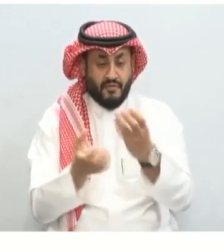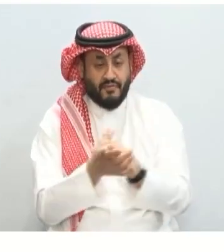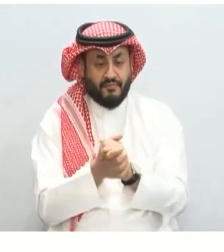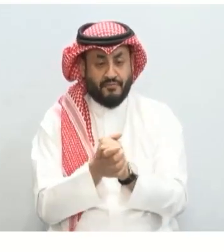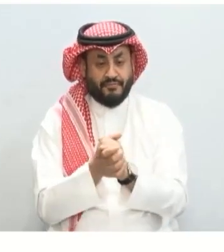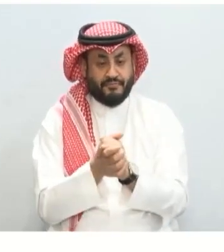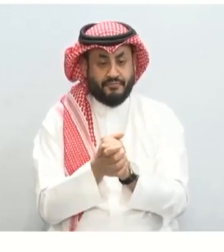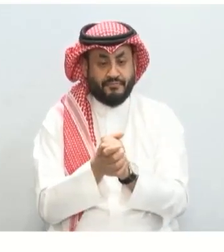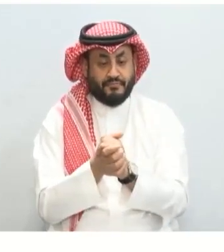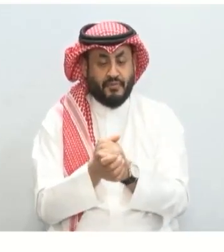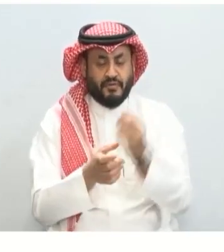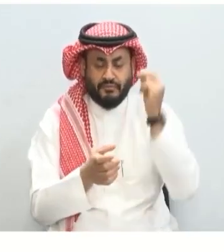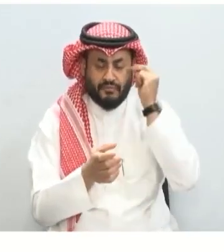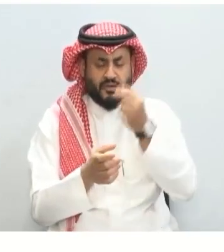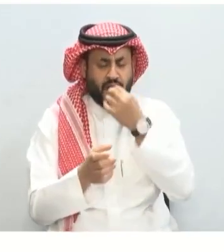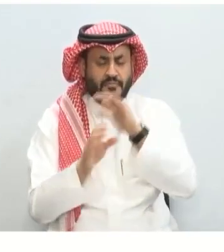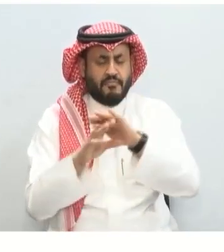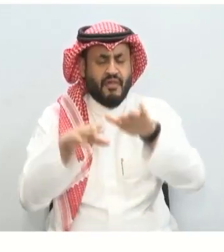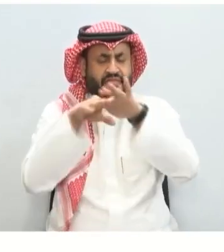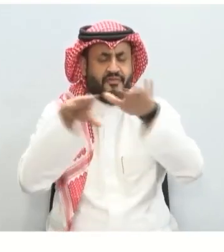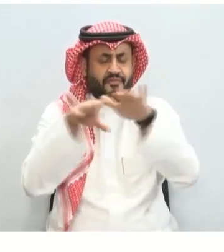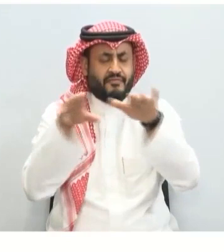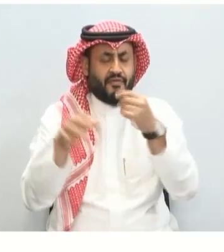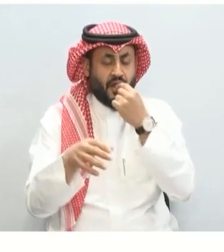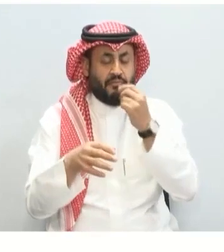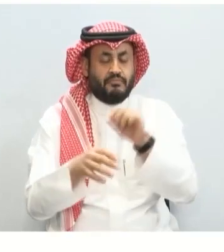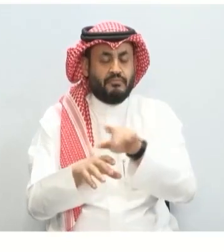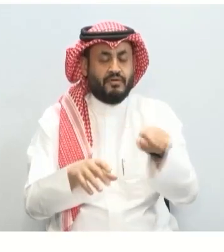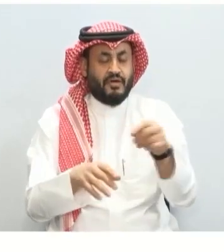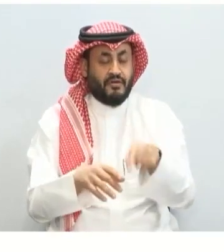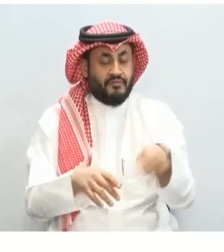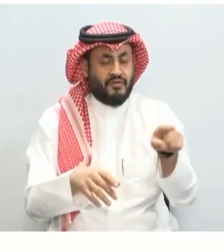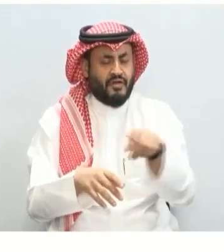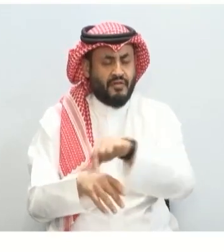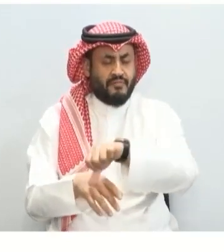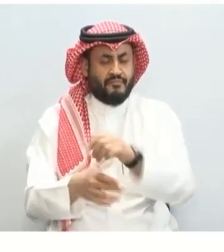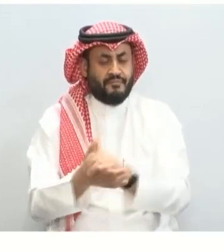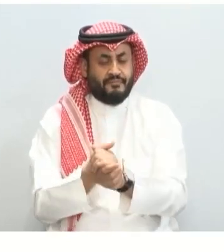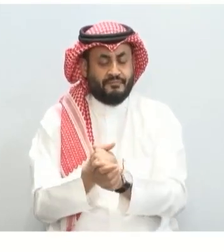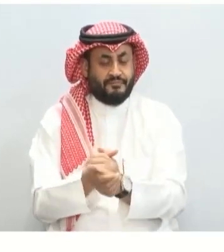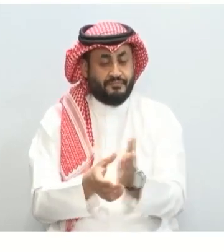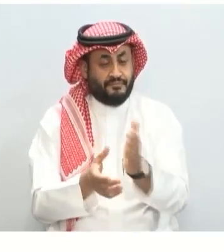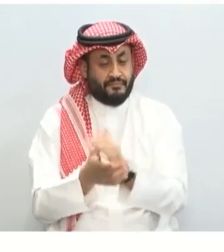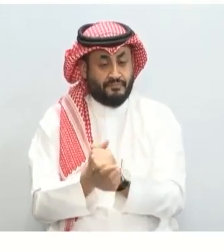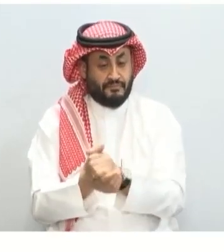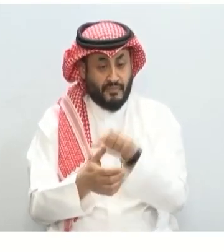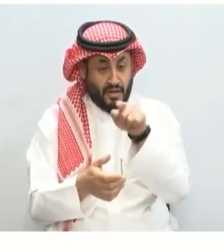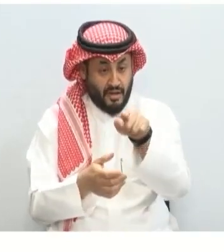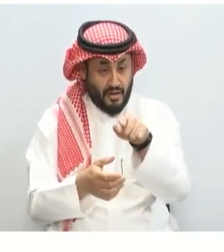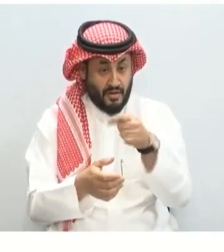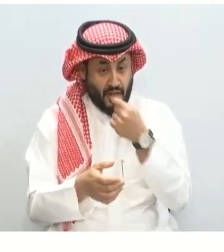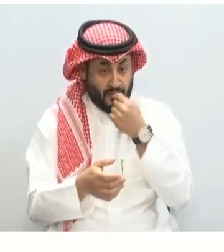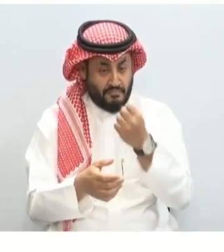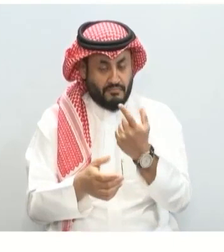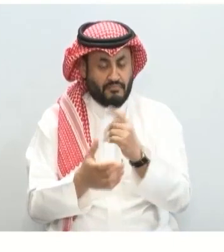fine food. So he's the highest level of a cook or chefs. Are you a gourmet cook? Do you